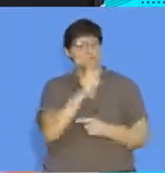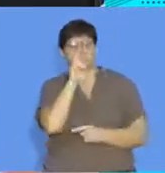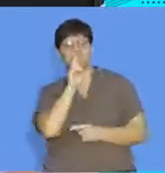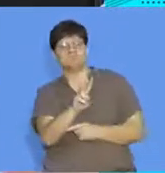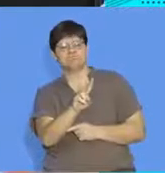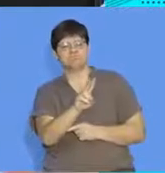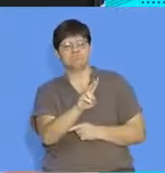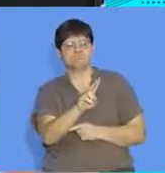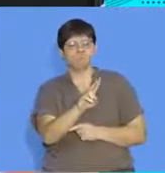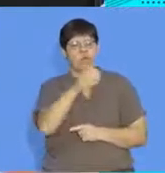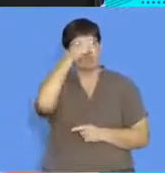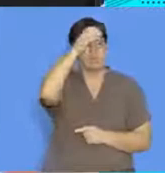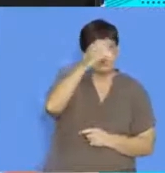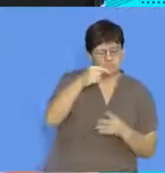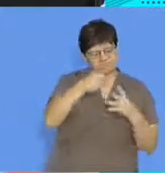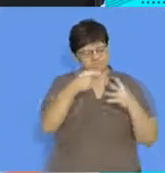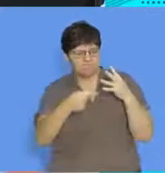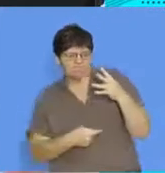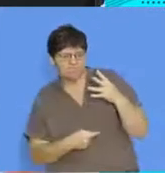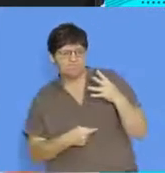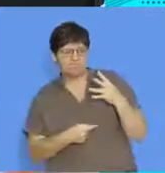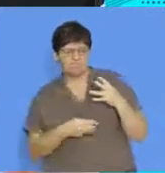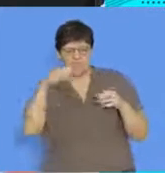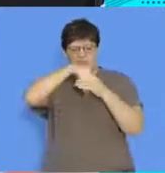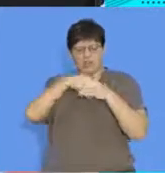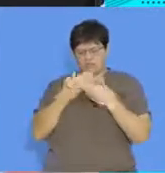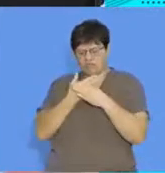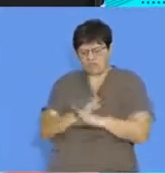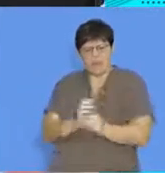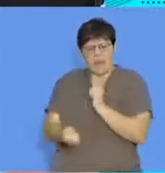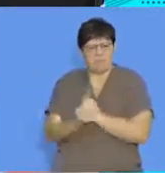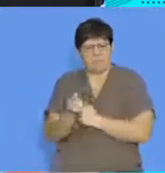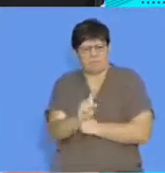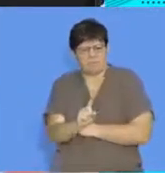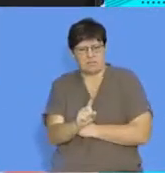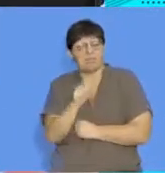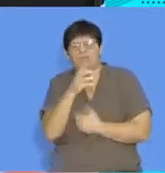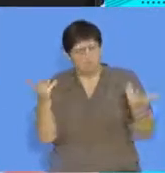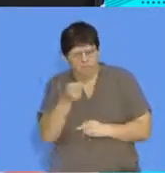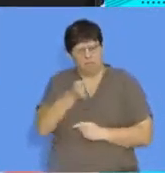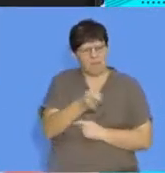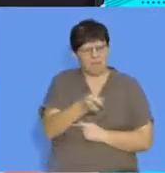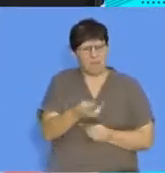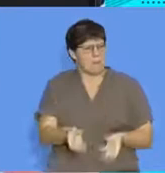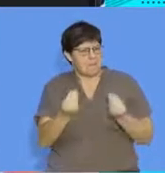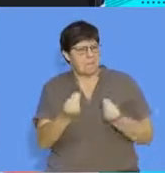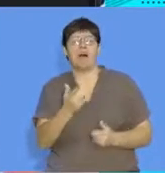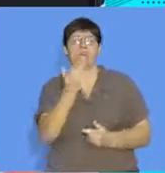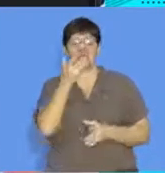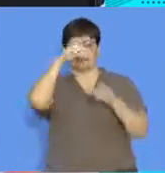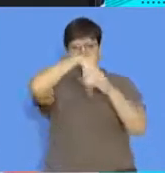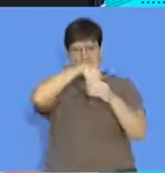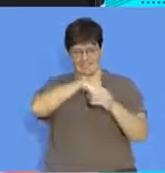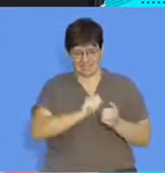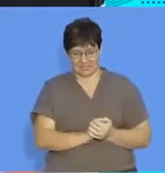of what exactly internal resistance is. So this is the resistance inside the battery. But then remember, we